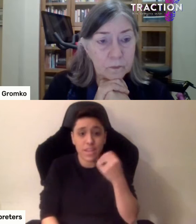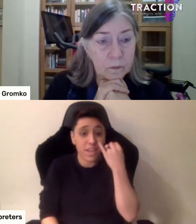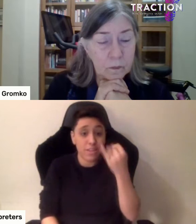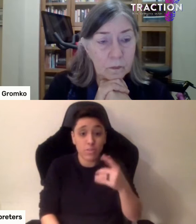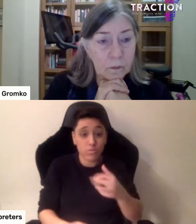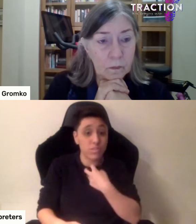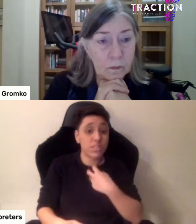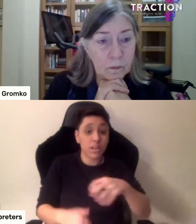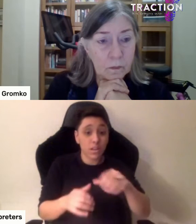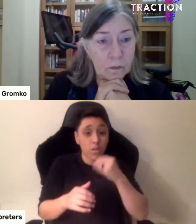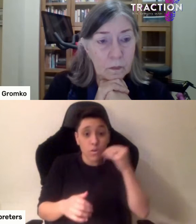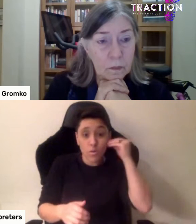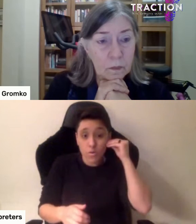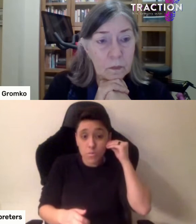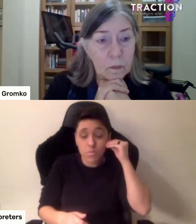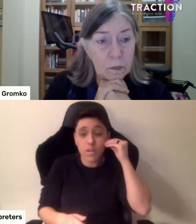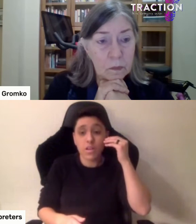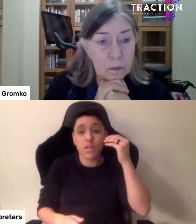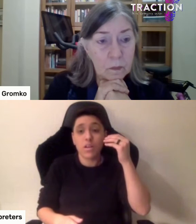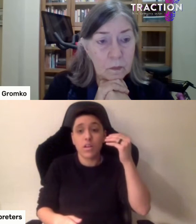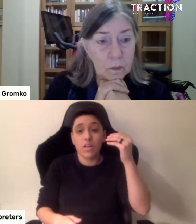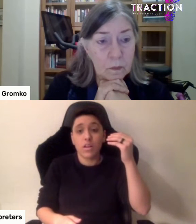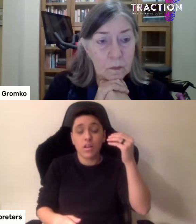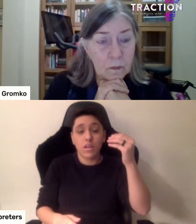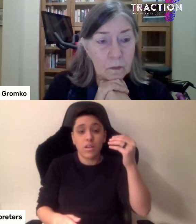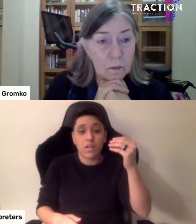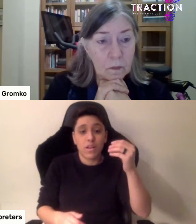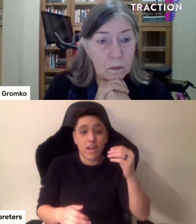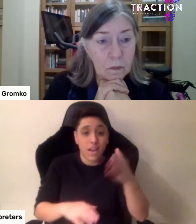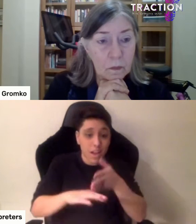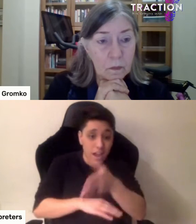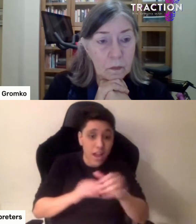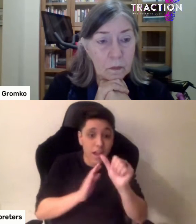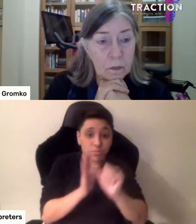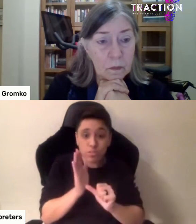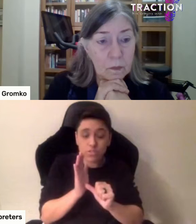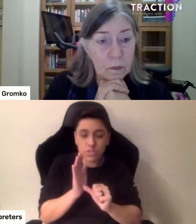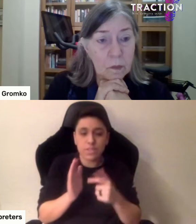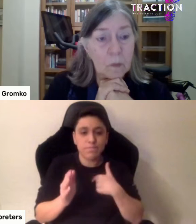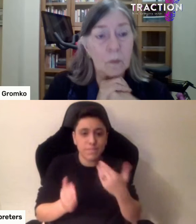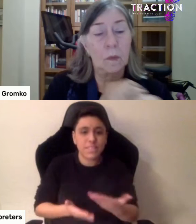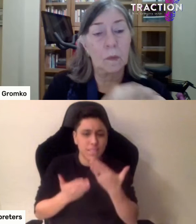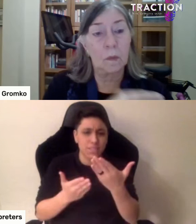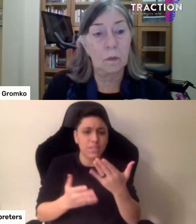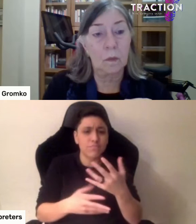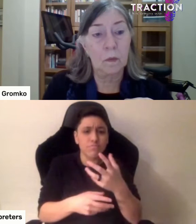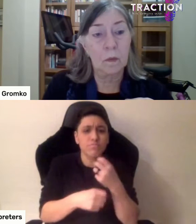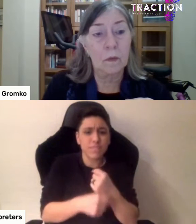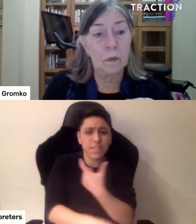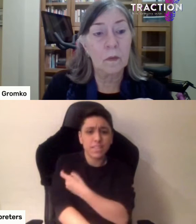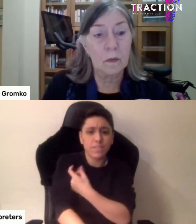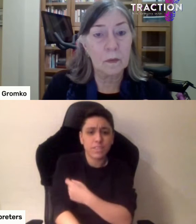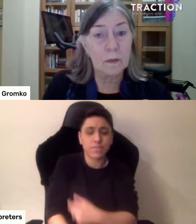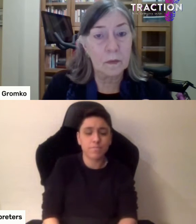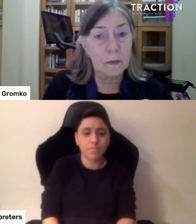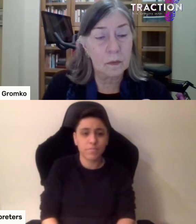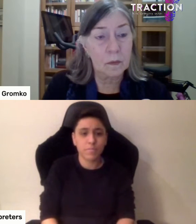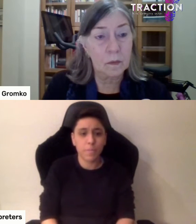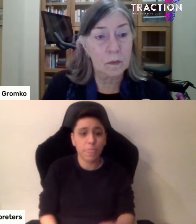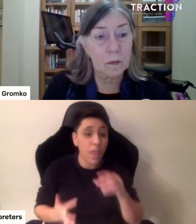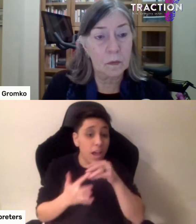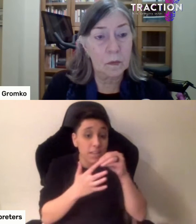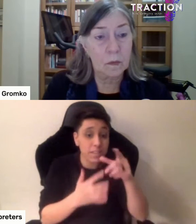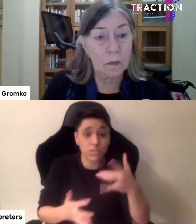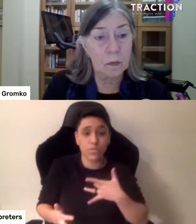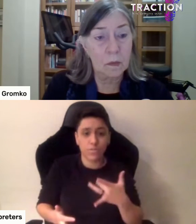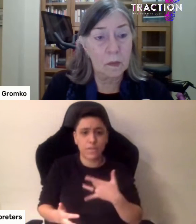I can't think of anything that would keep you from saying I'll hold off, unless you're feeling like crud. Then wait till you feel a little bit better.